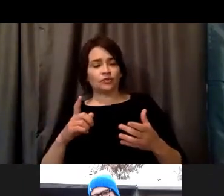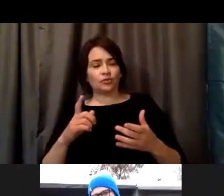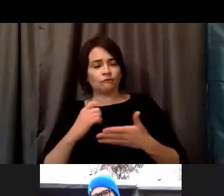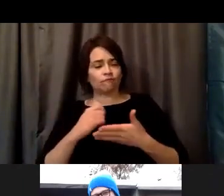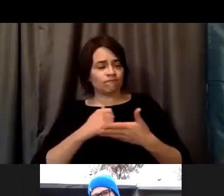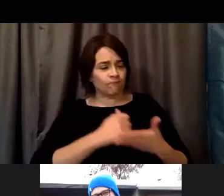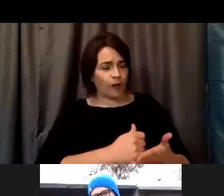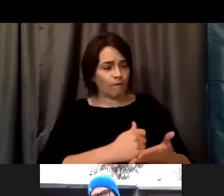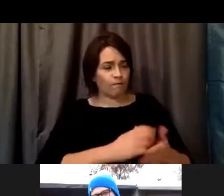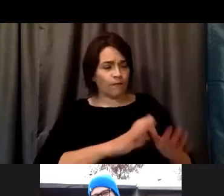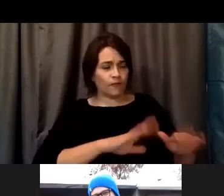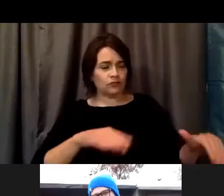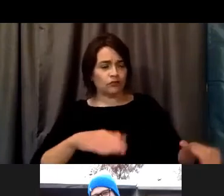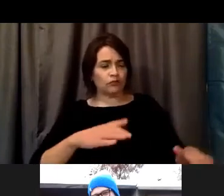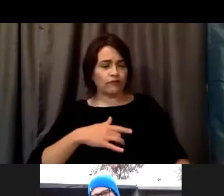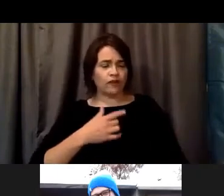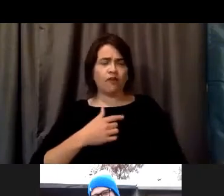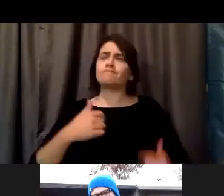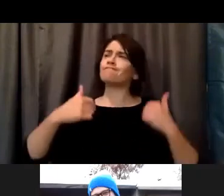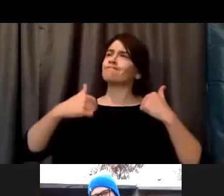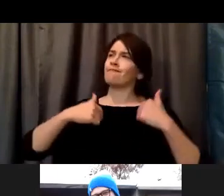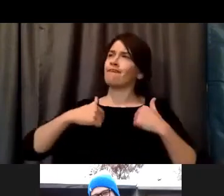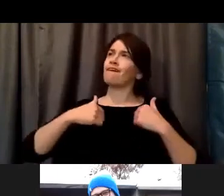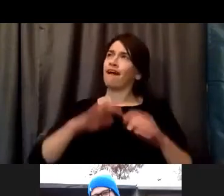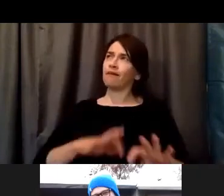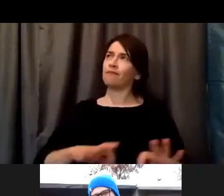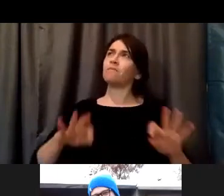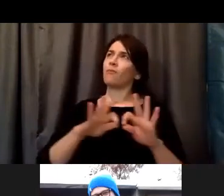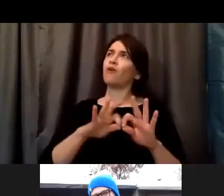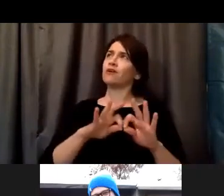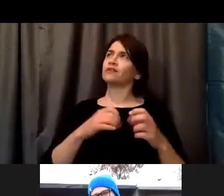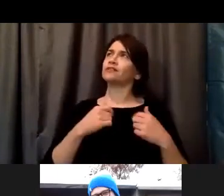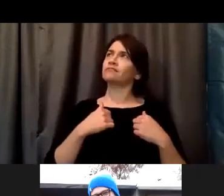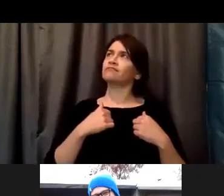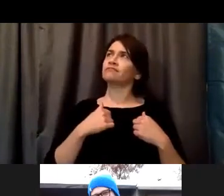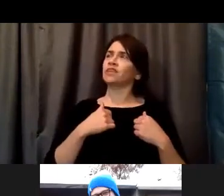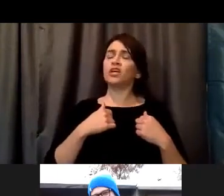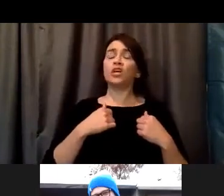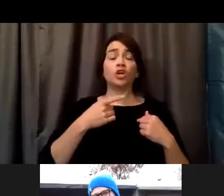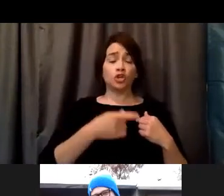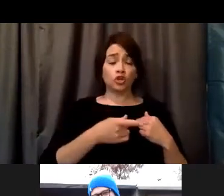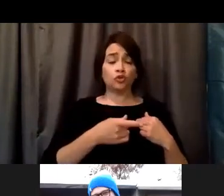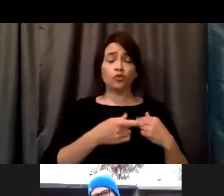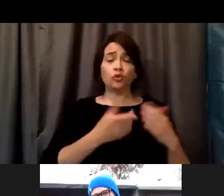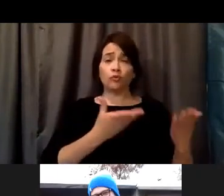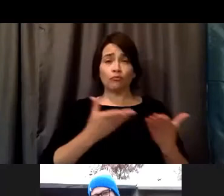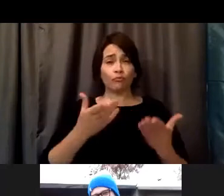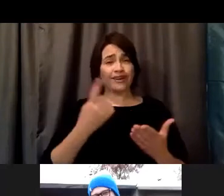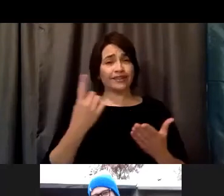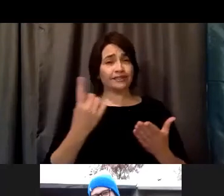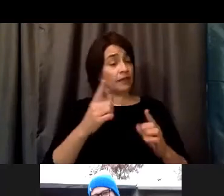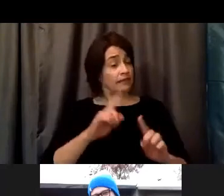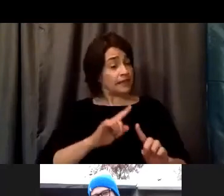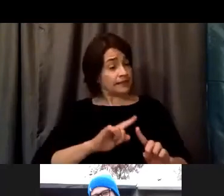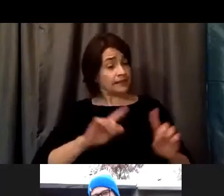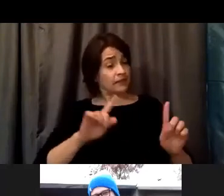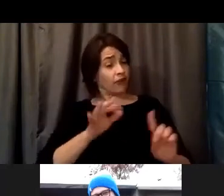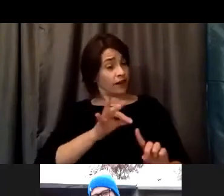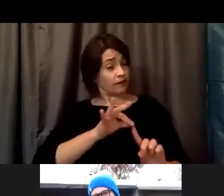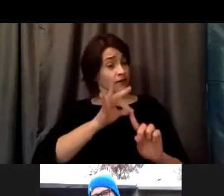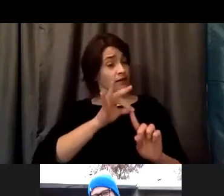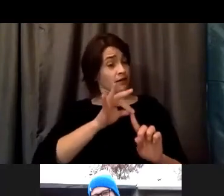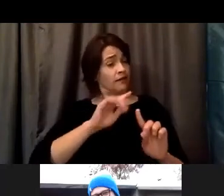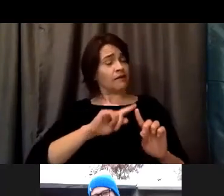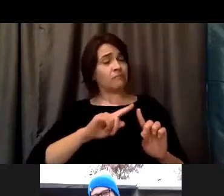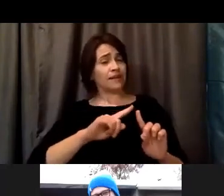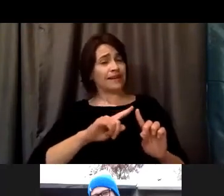You bring something that is different, but it has value in our homeland, in our community. Not just something